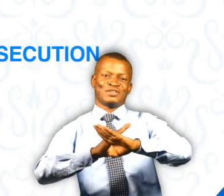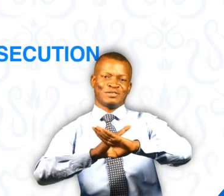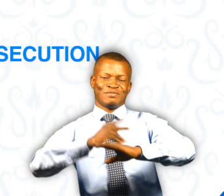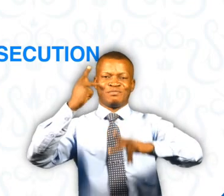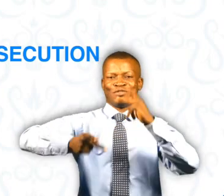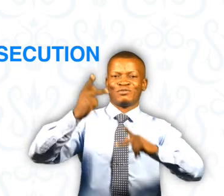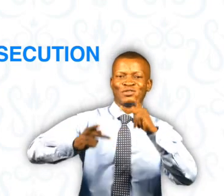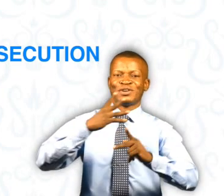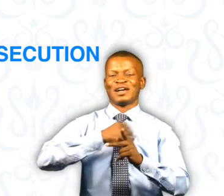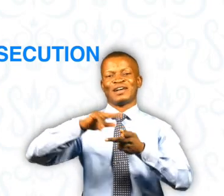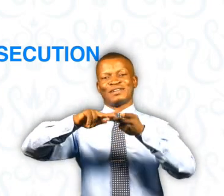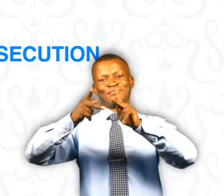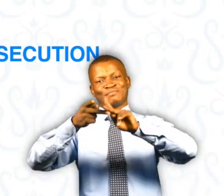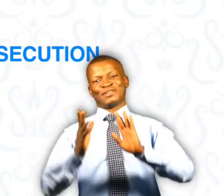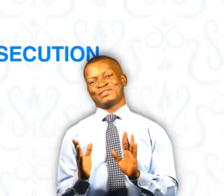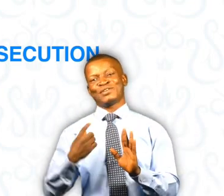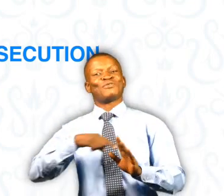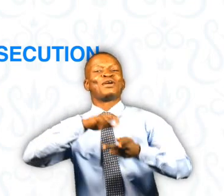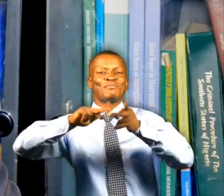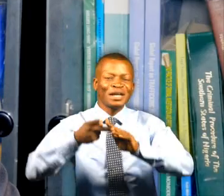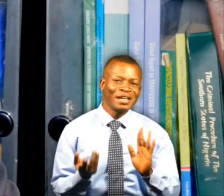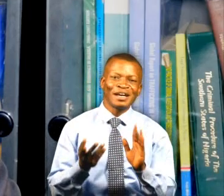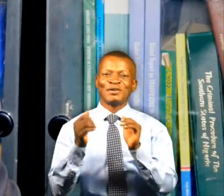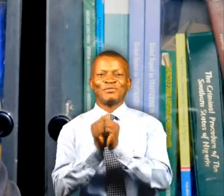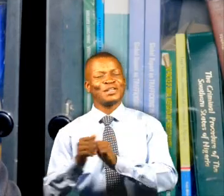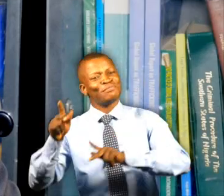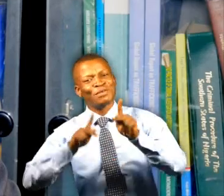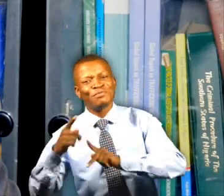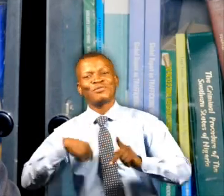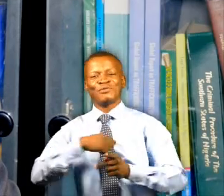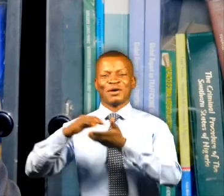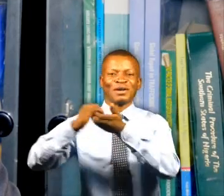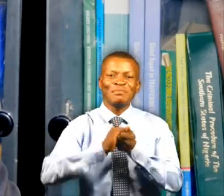protection, prosecution, and partnership. So